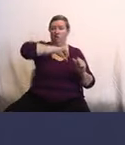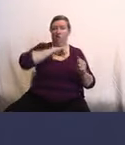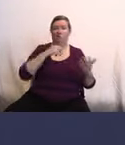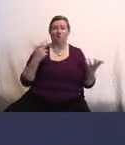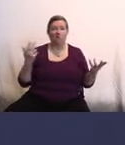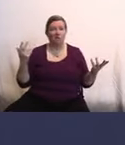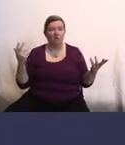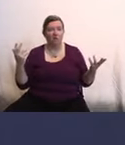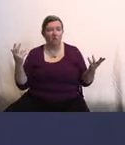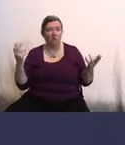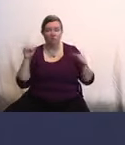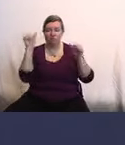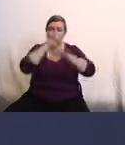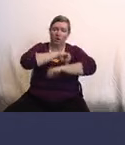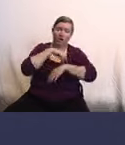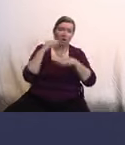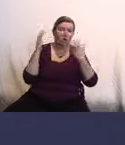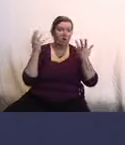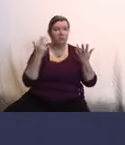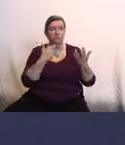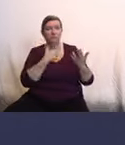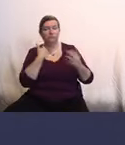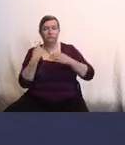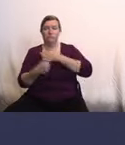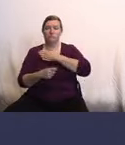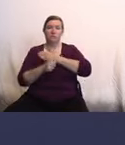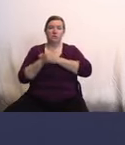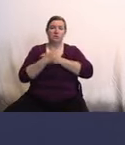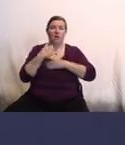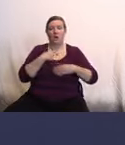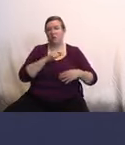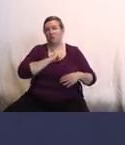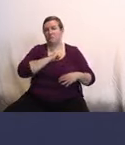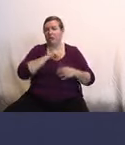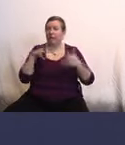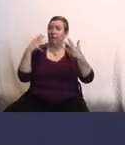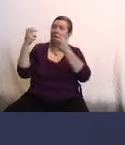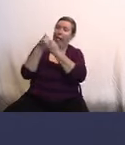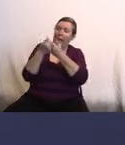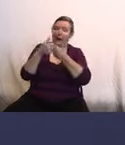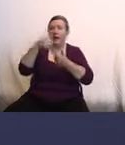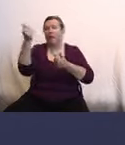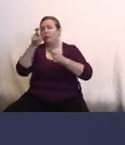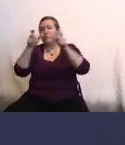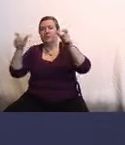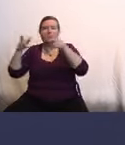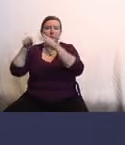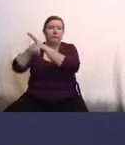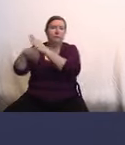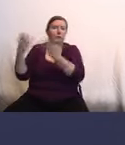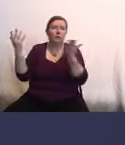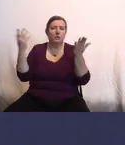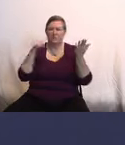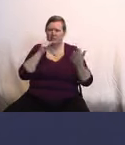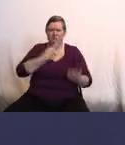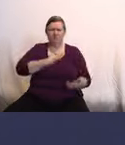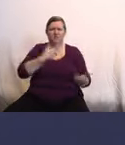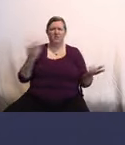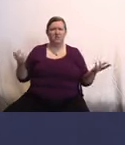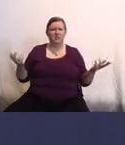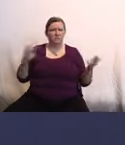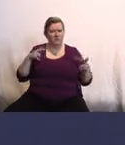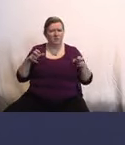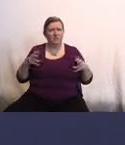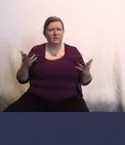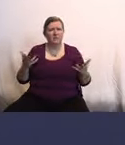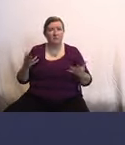at risk. And I think that's not on. And I'll leave it to Judy to talk and add a little bit more about